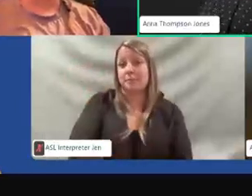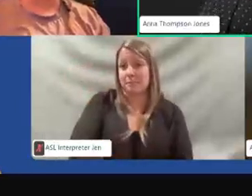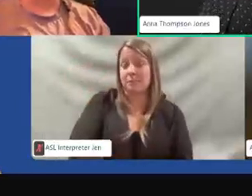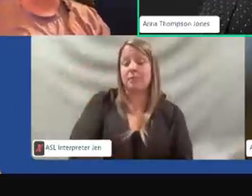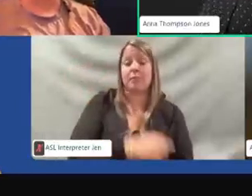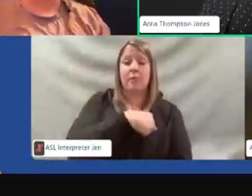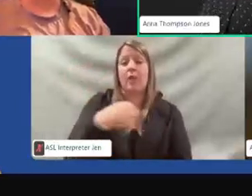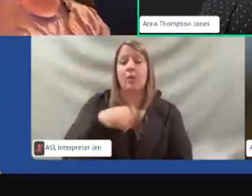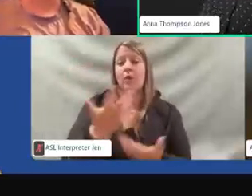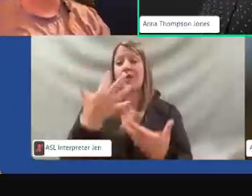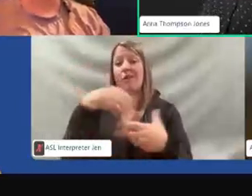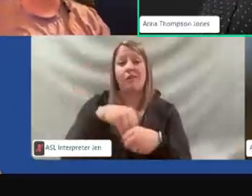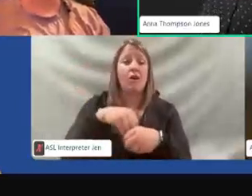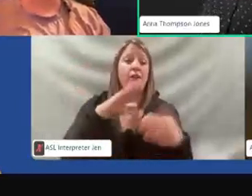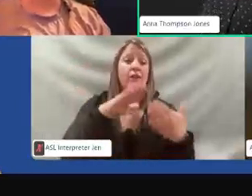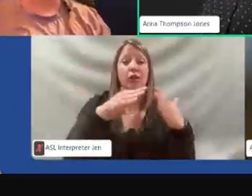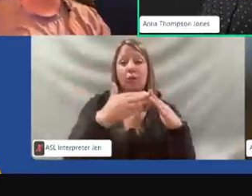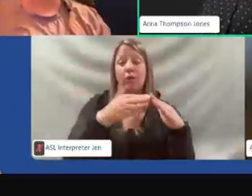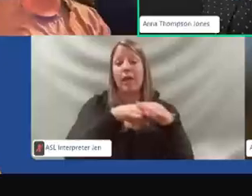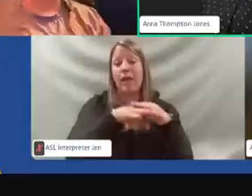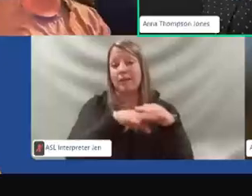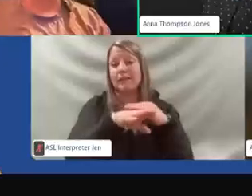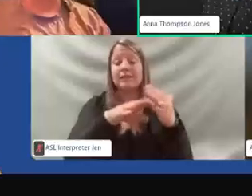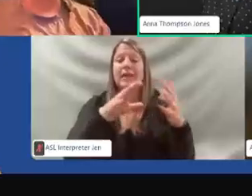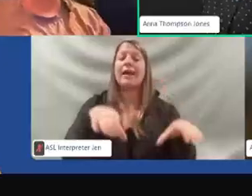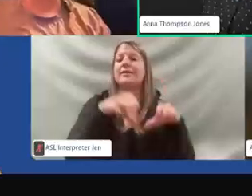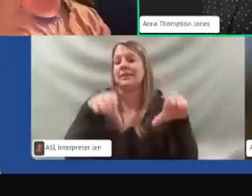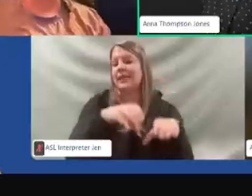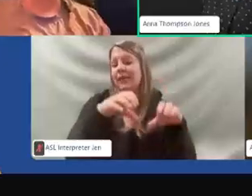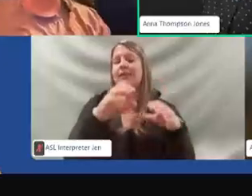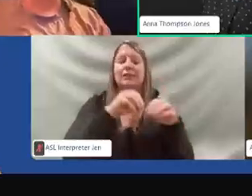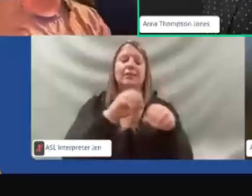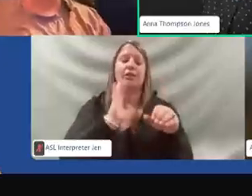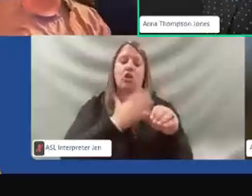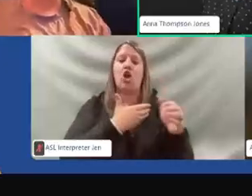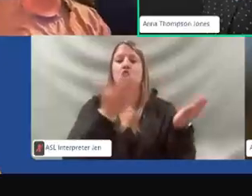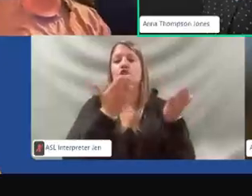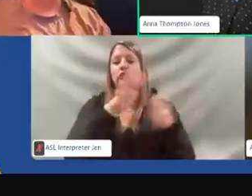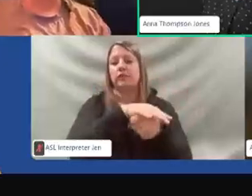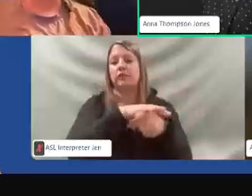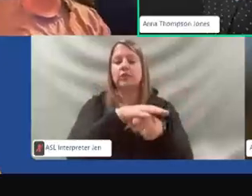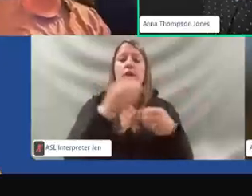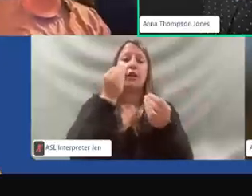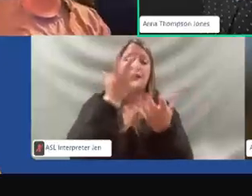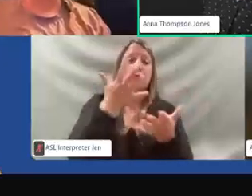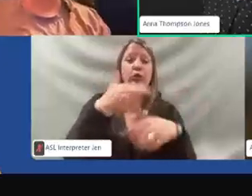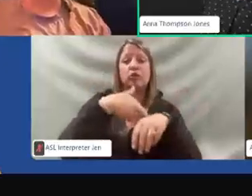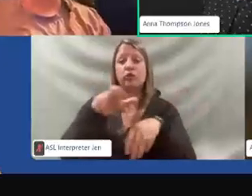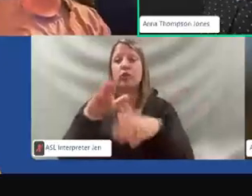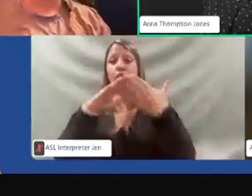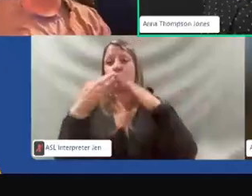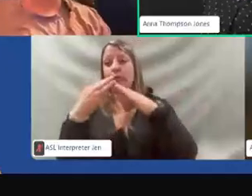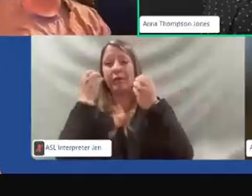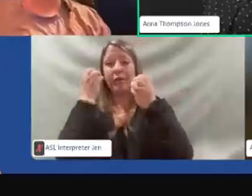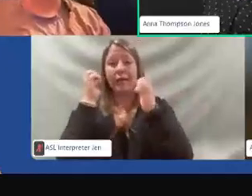We participate in community activities throughout our service area, providing information and referral, community